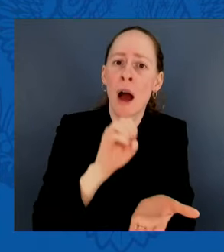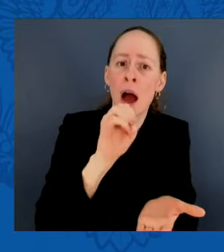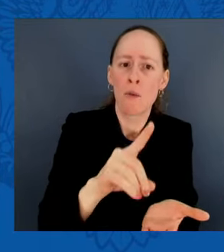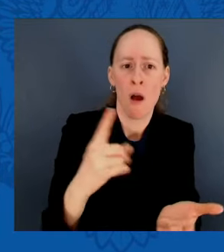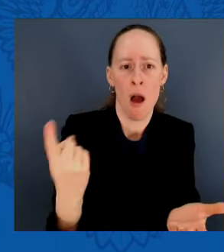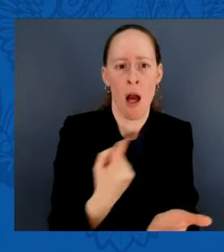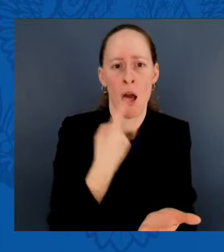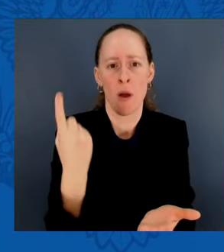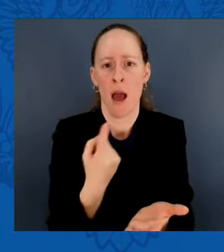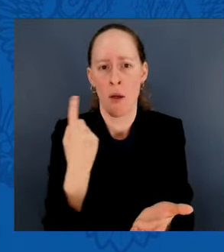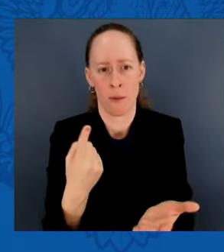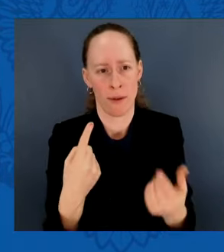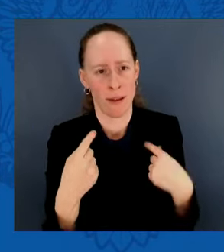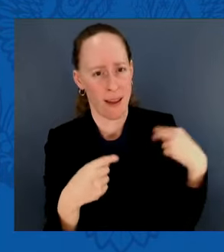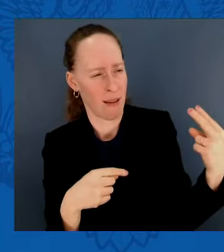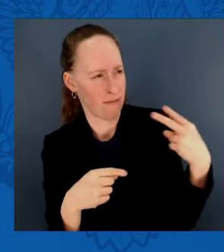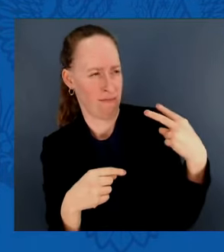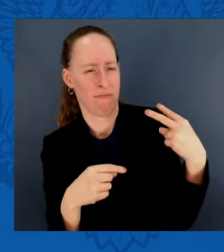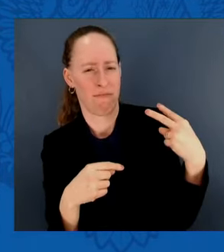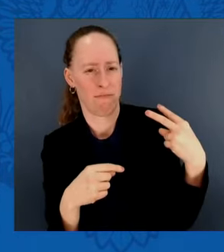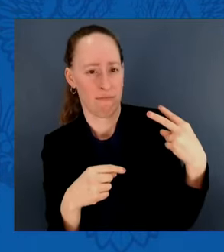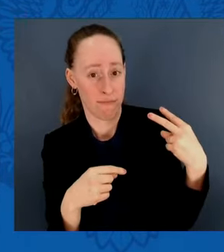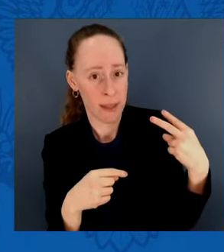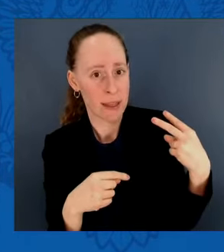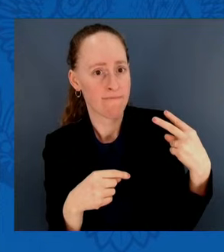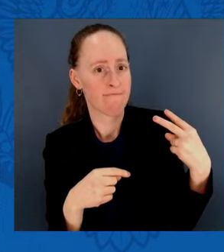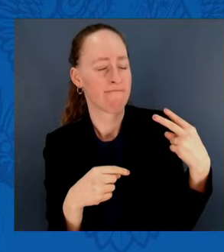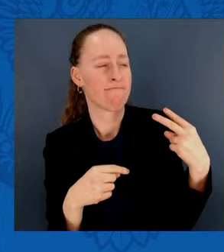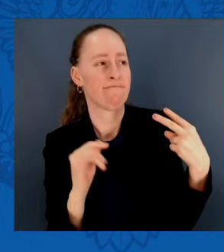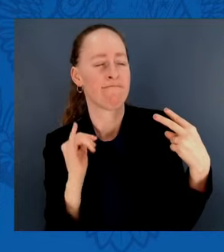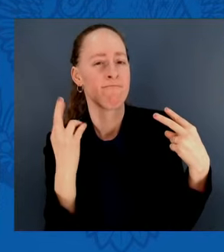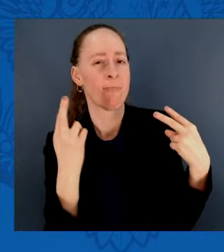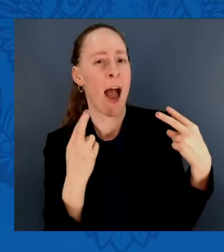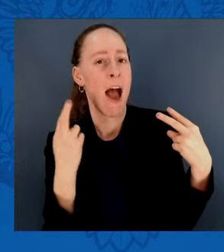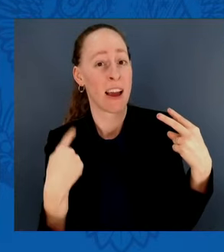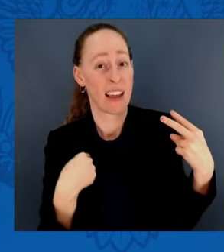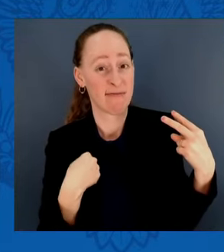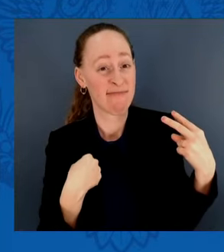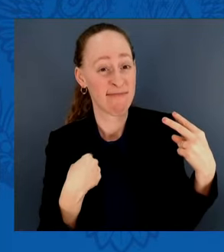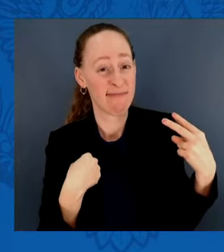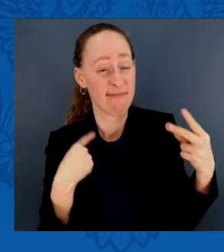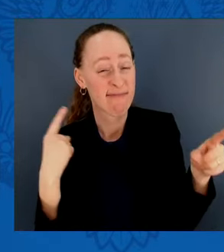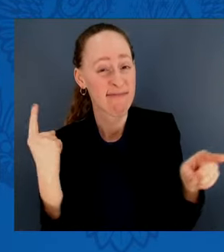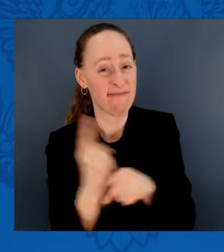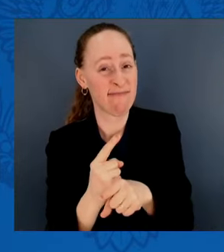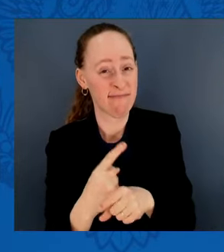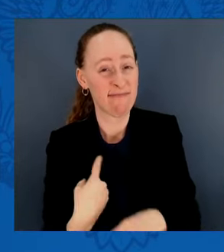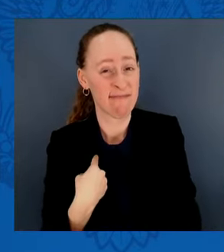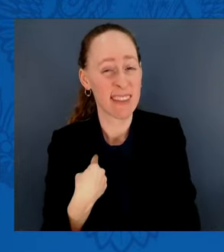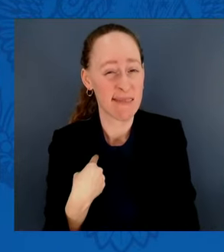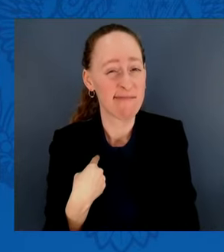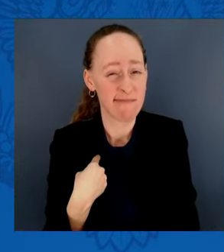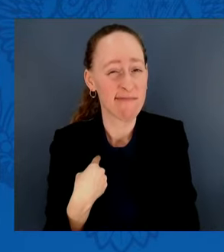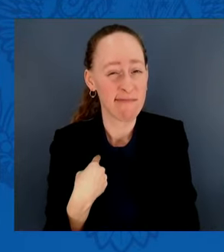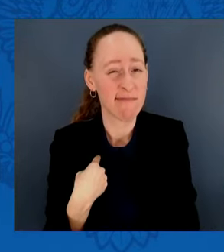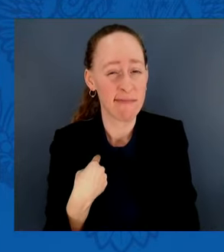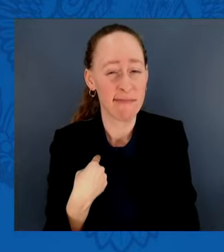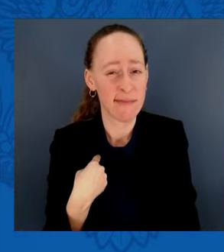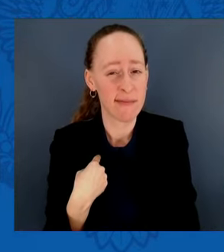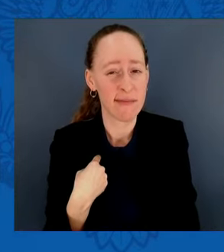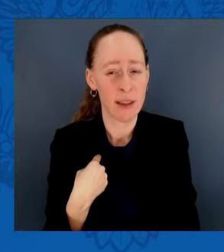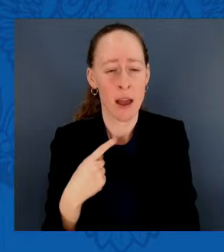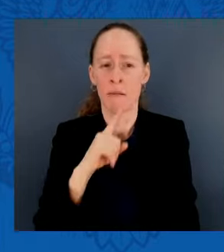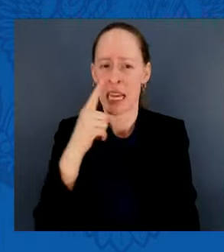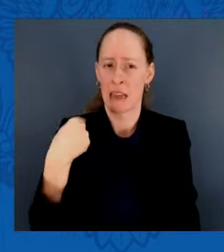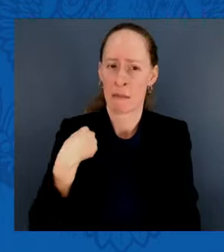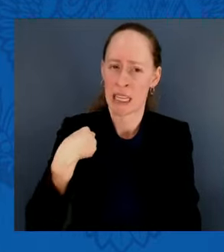right. I want to expand high-quality tutoring and summer learning to see that every child learns to read by third grade.